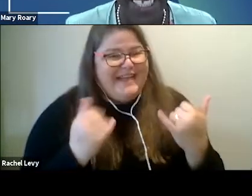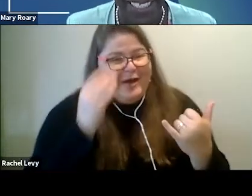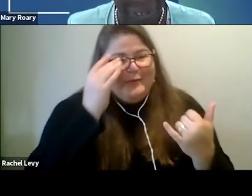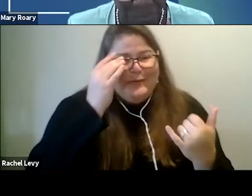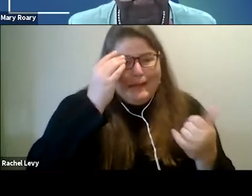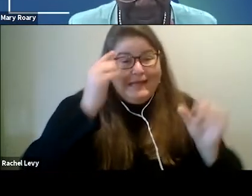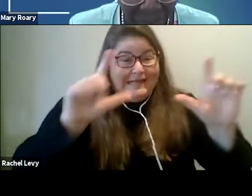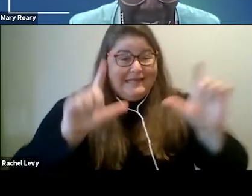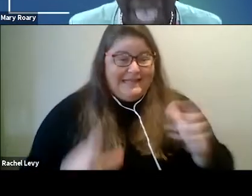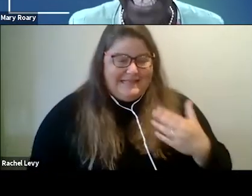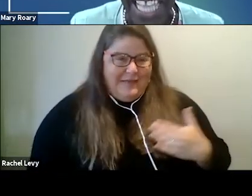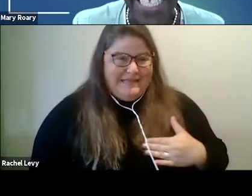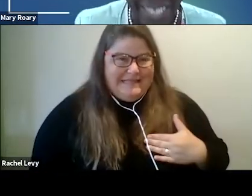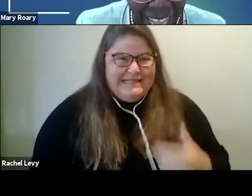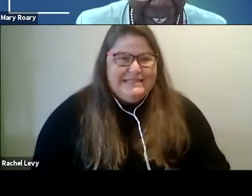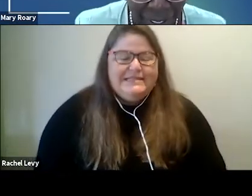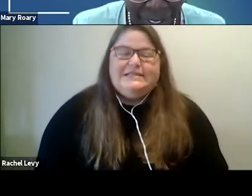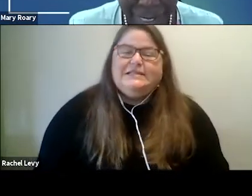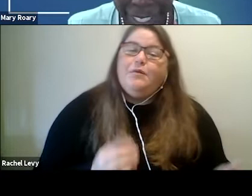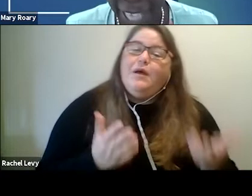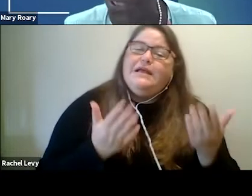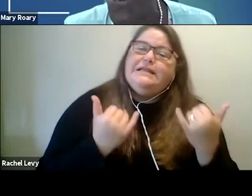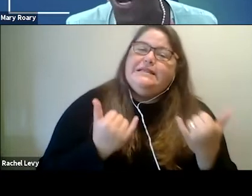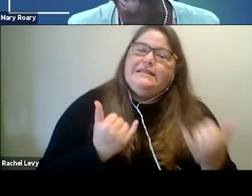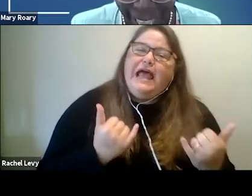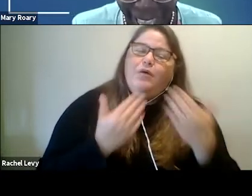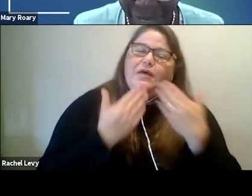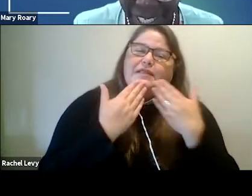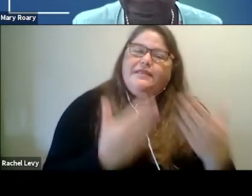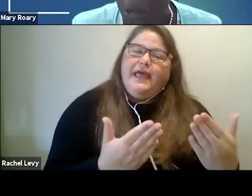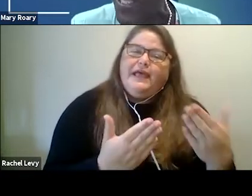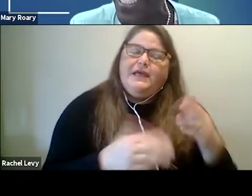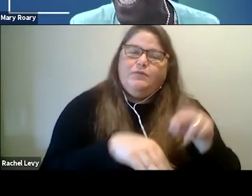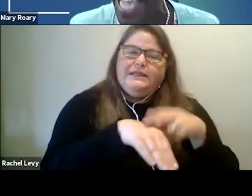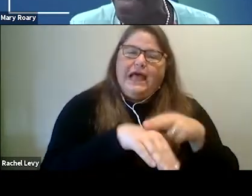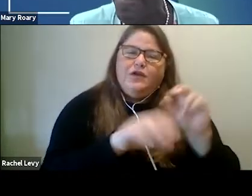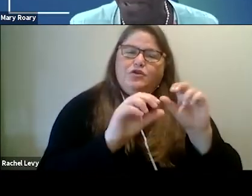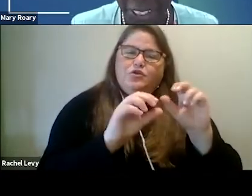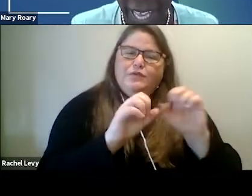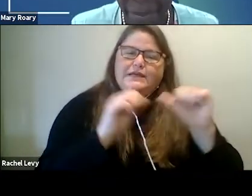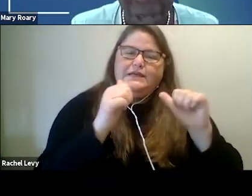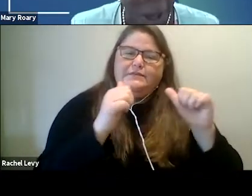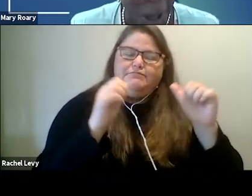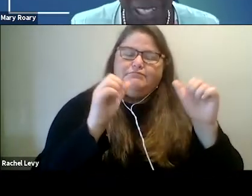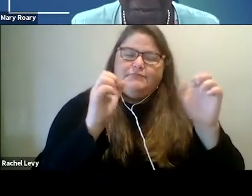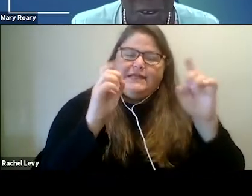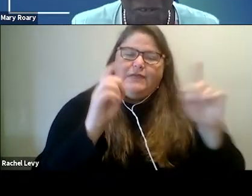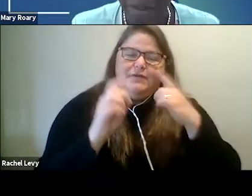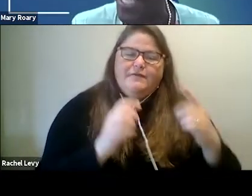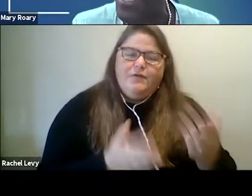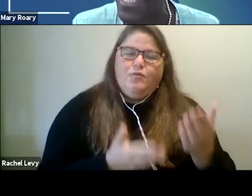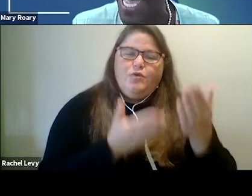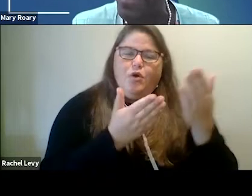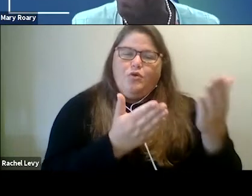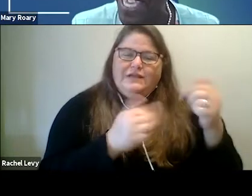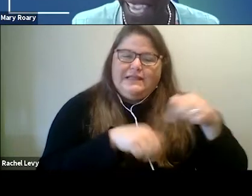slide, please. Let's thank the National Academies for hosting this timely workshop, all of you for